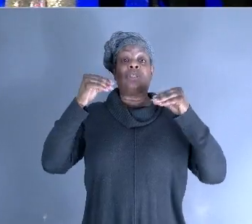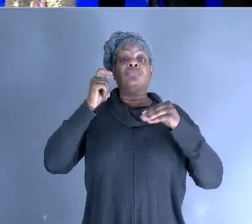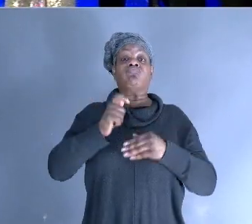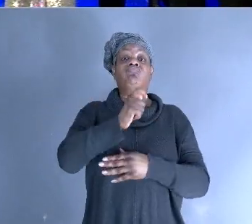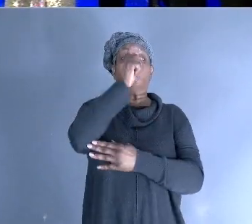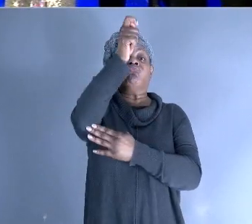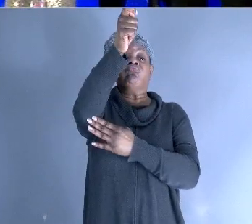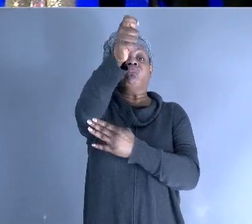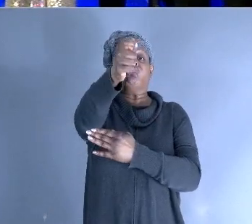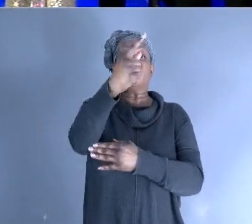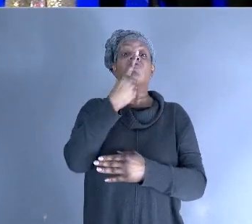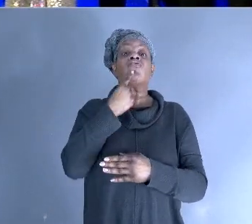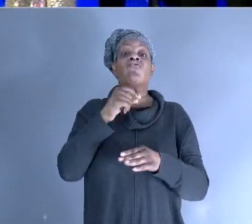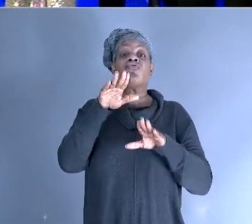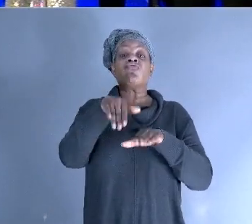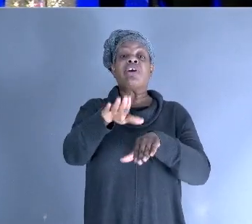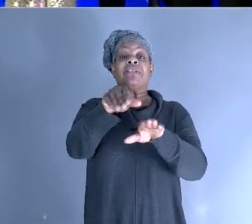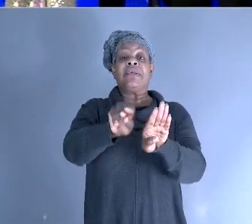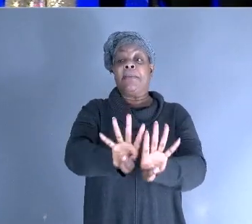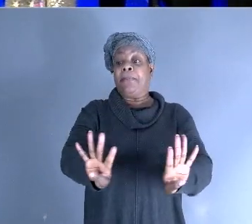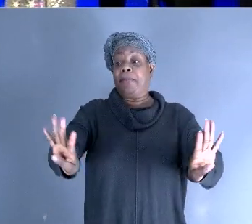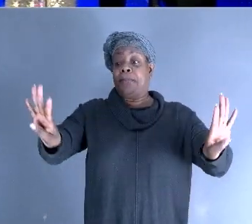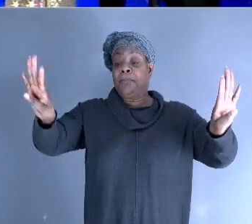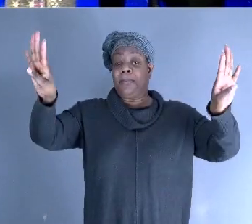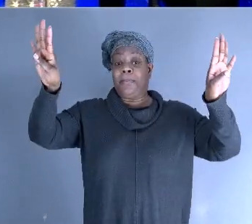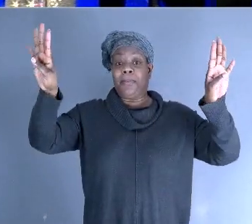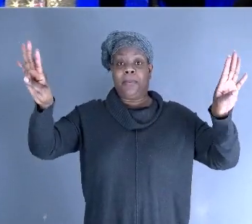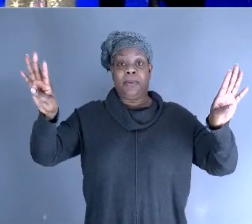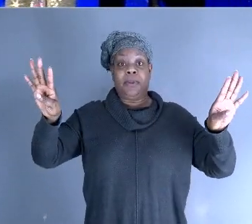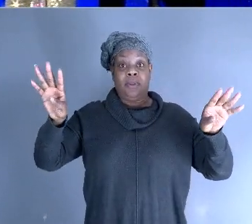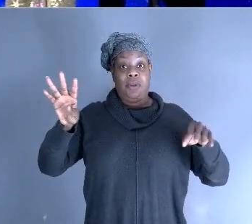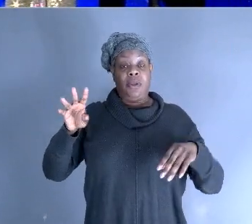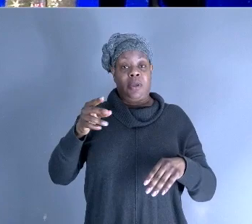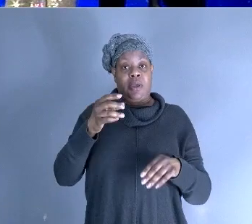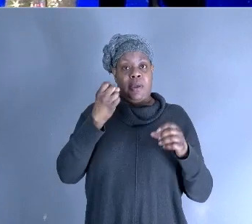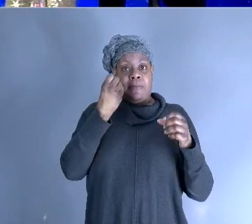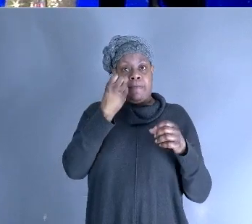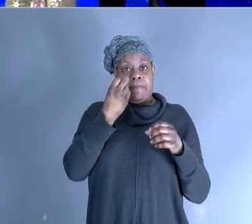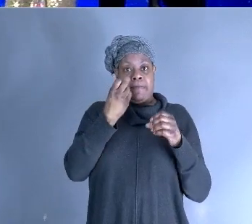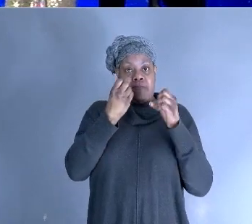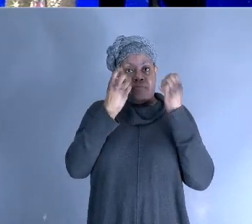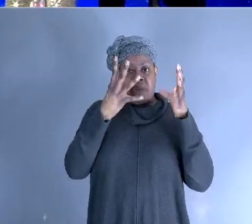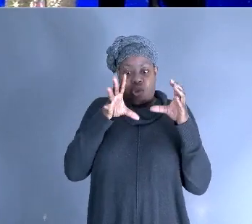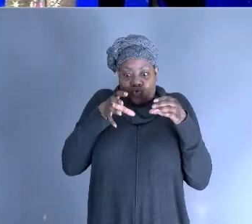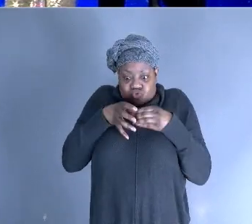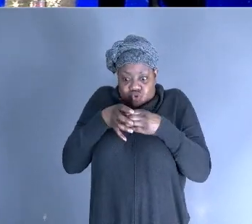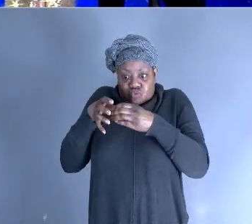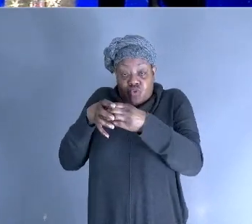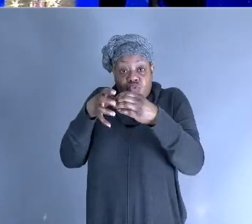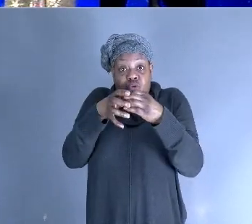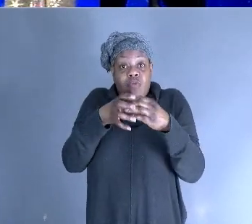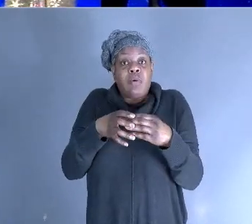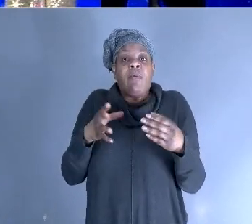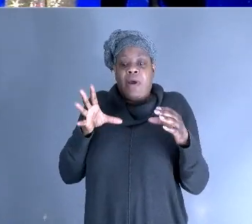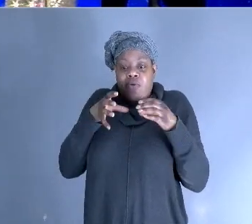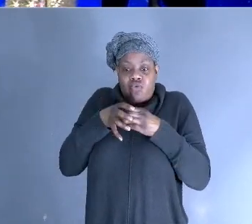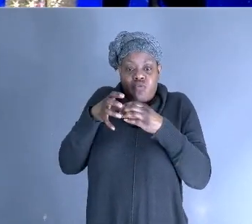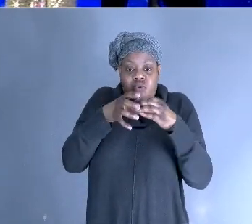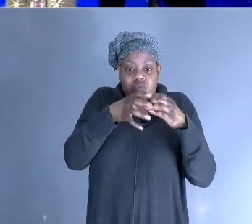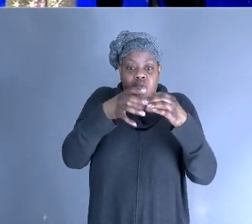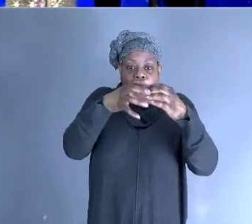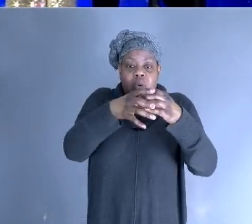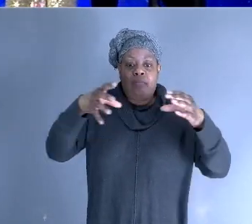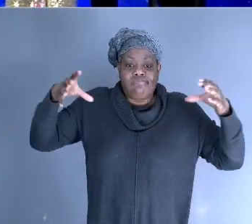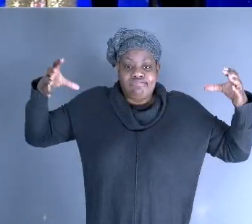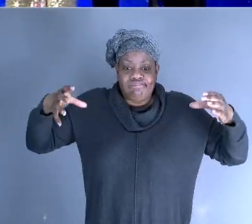tasked with helping their people walk through on dry ground. They could be